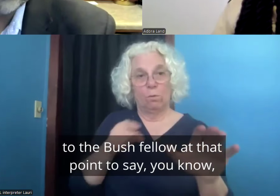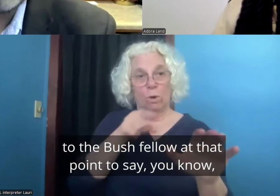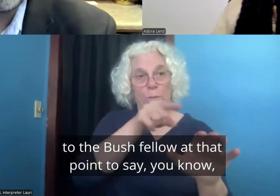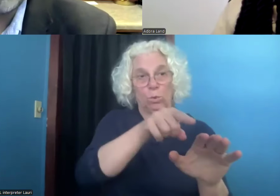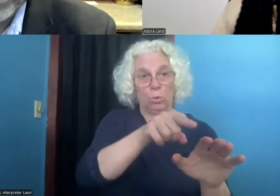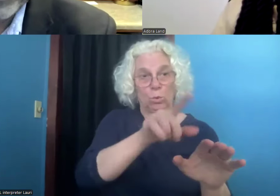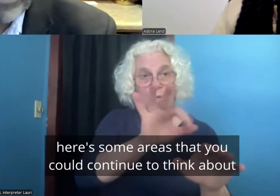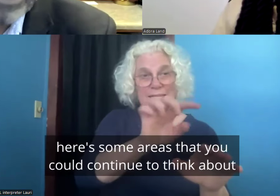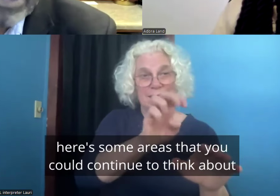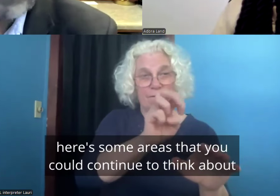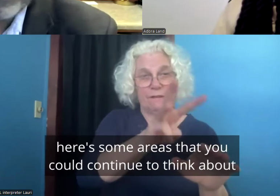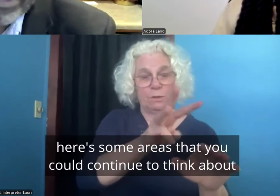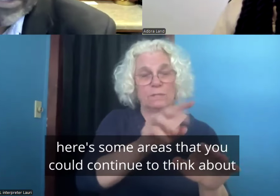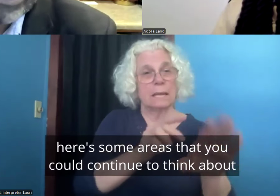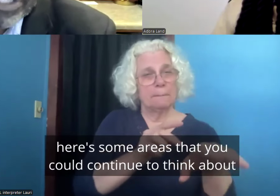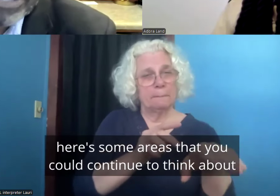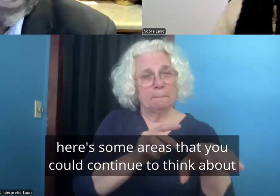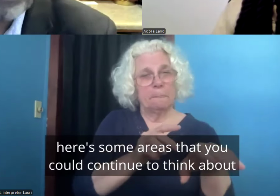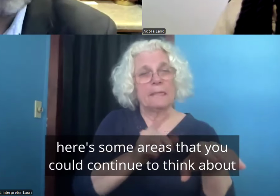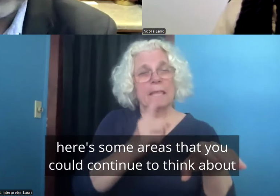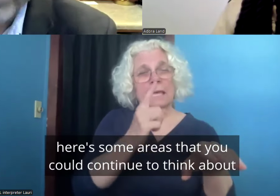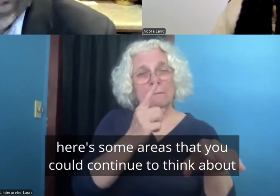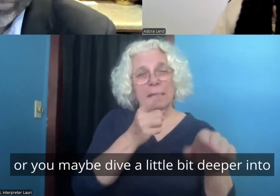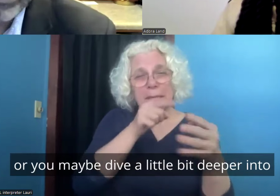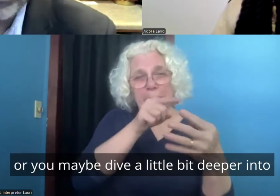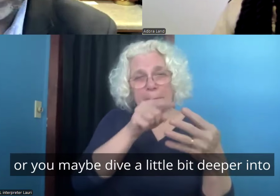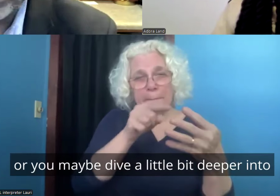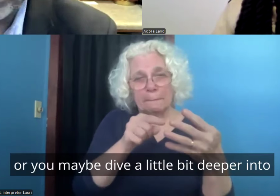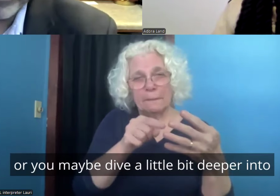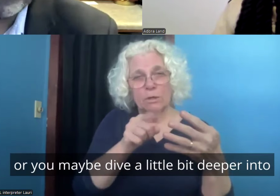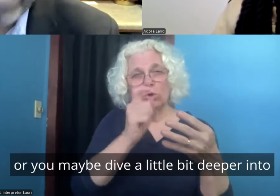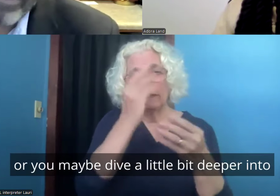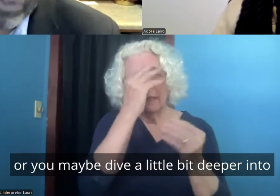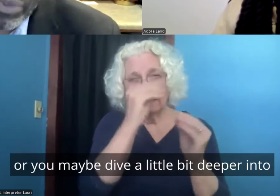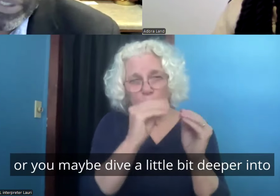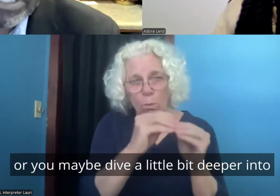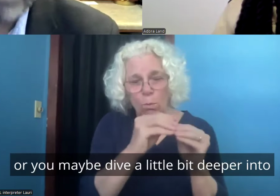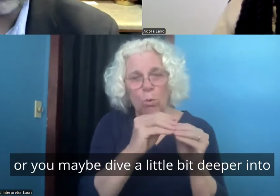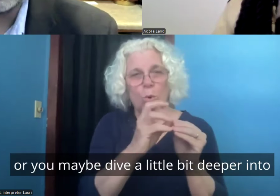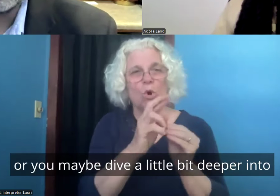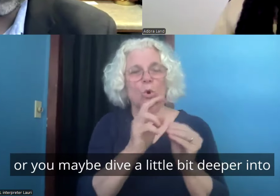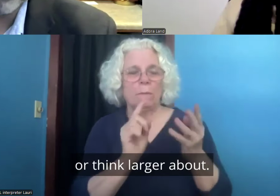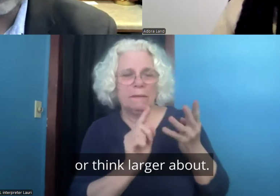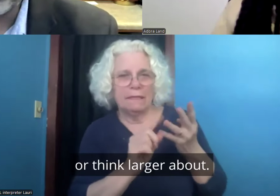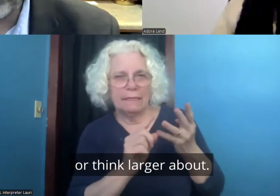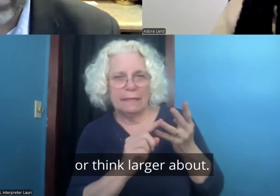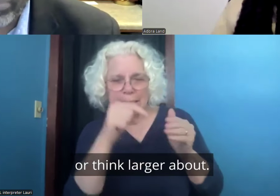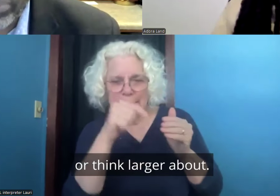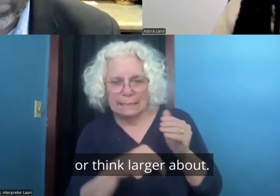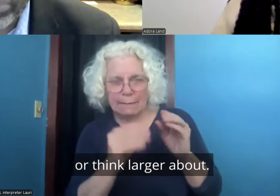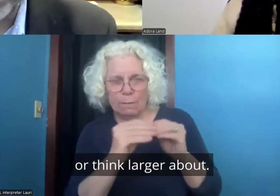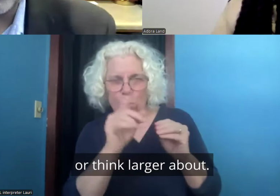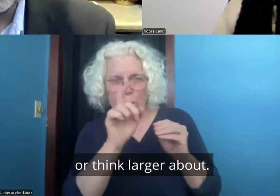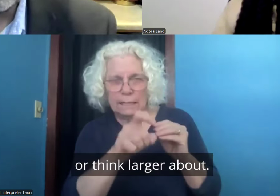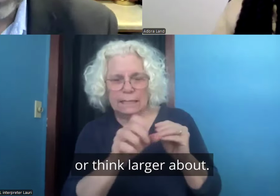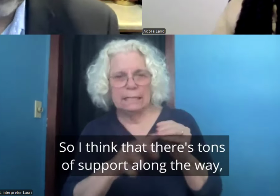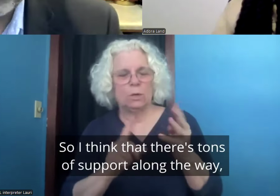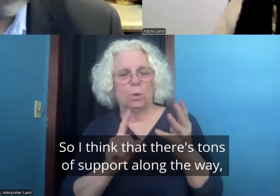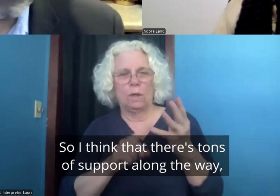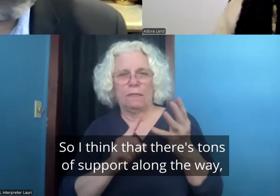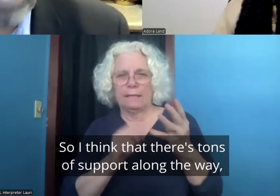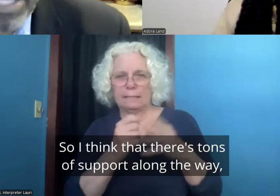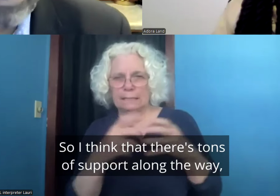say, here's some areas that you could continue to think about, or you maybe dive a little bit deeper into, or think larger about.